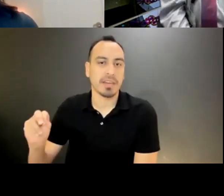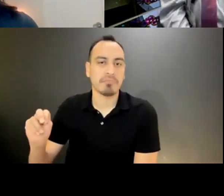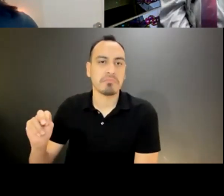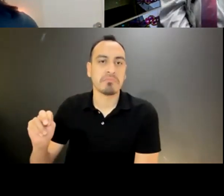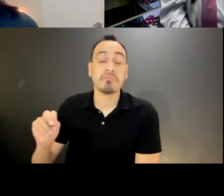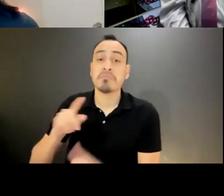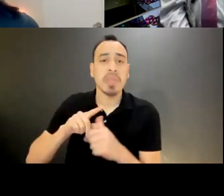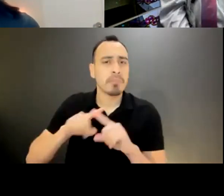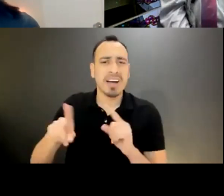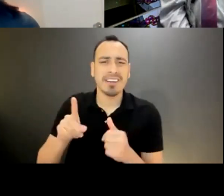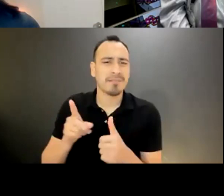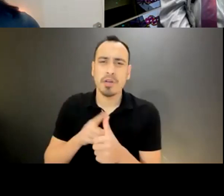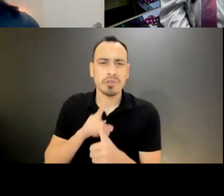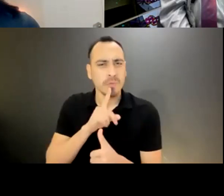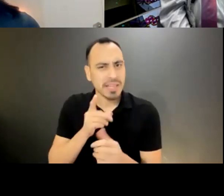and get through the days. And